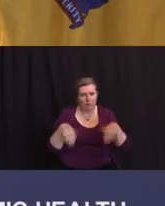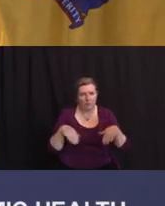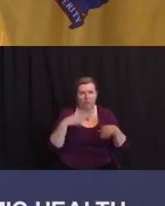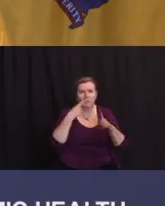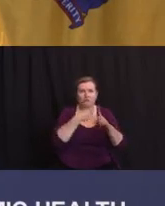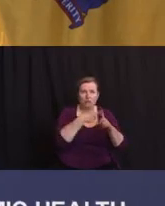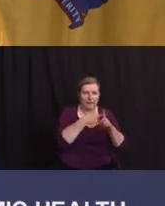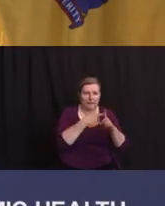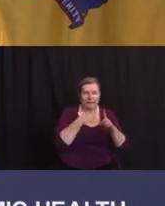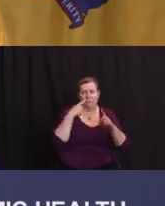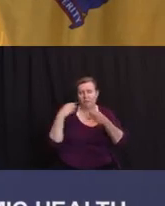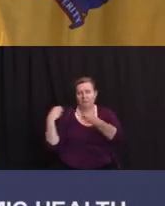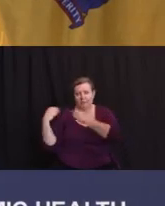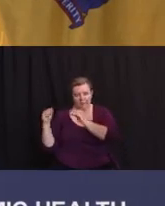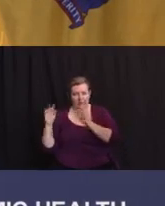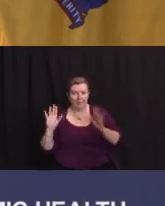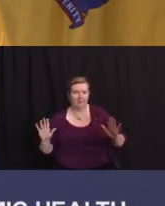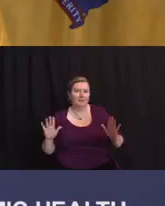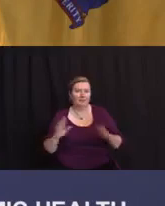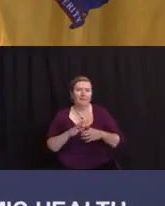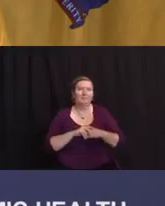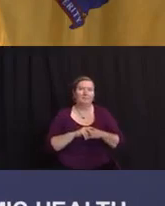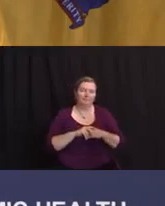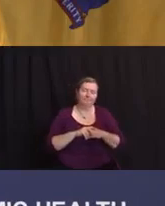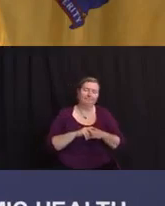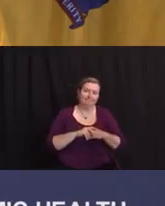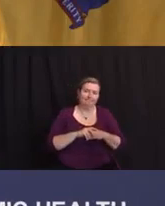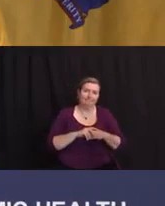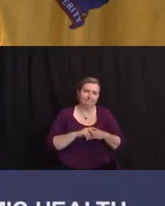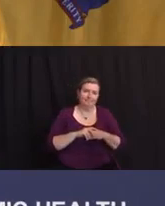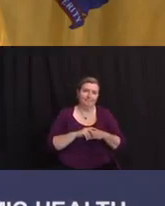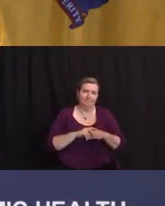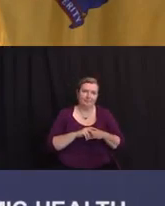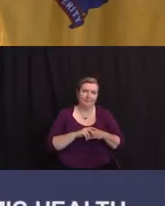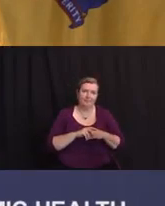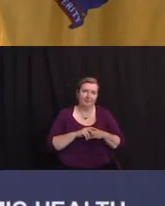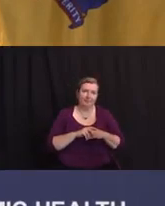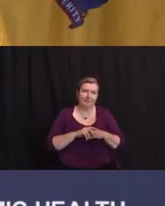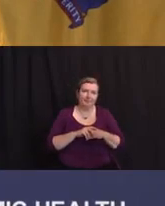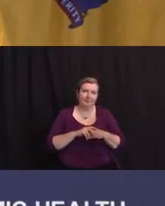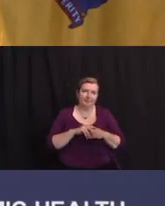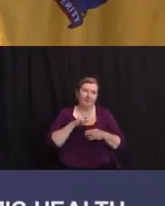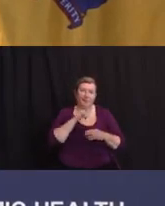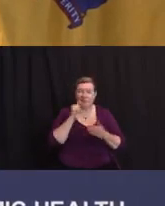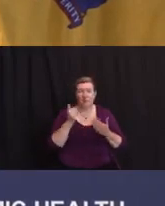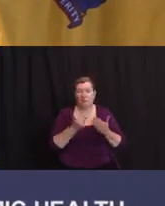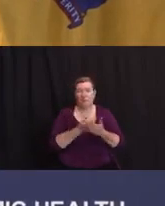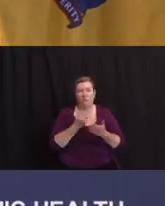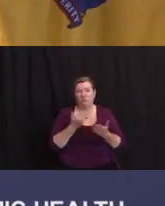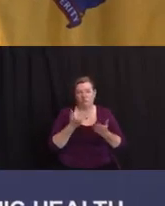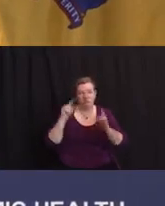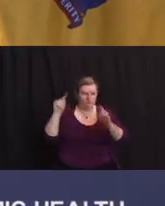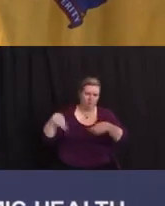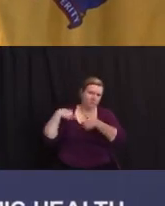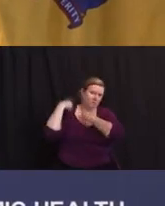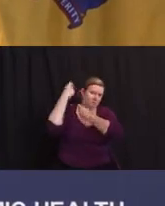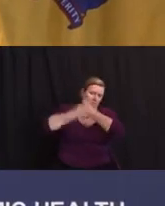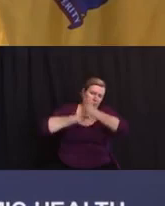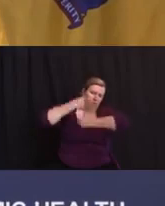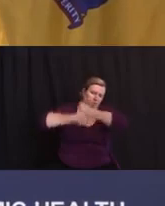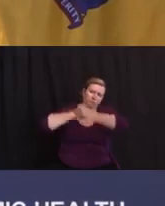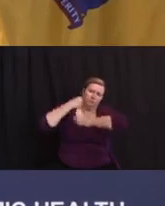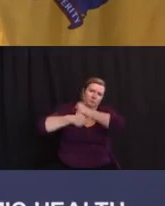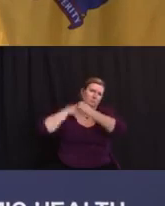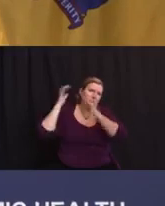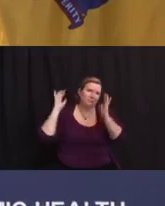sale. Again, this has been building for decades, and we're doing everything we can to